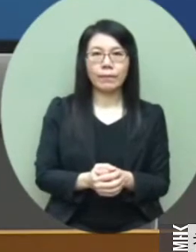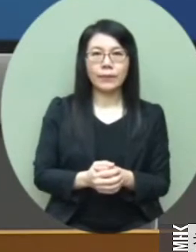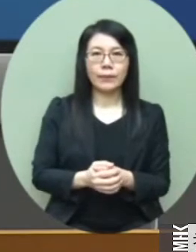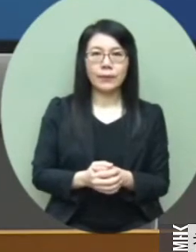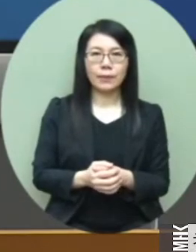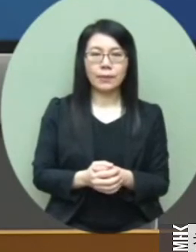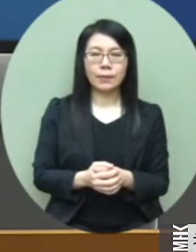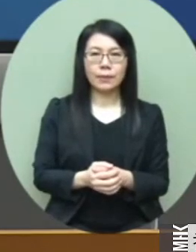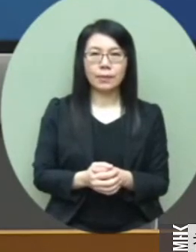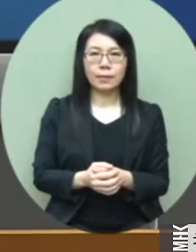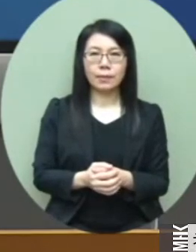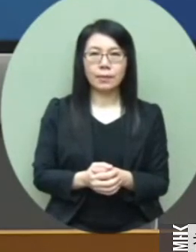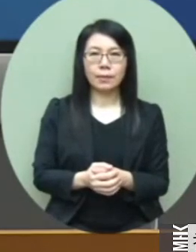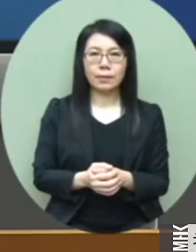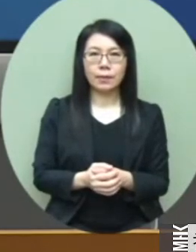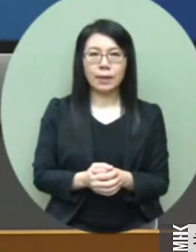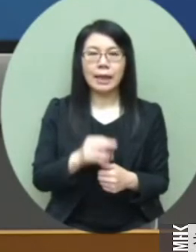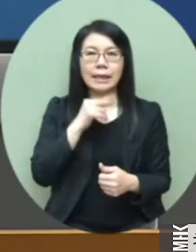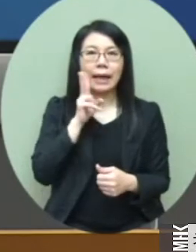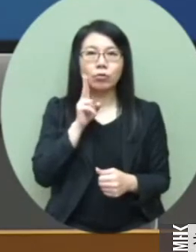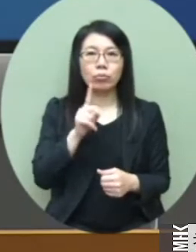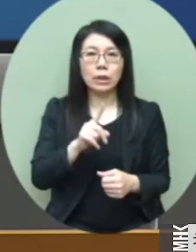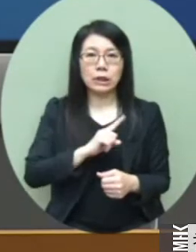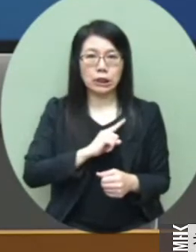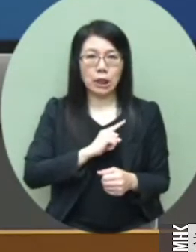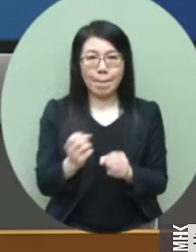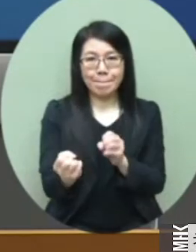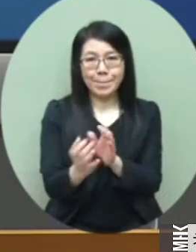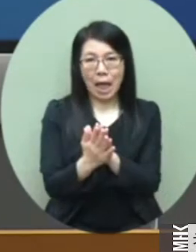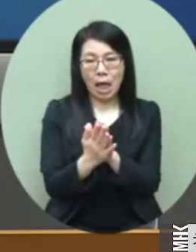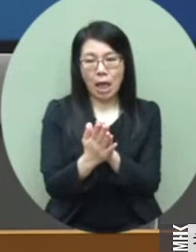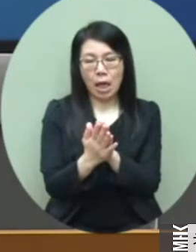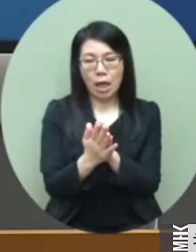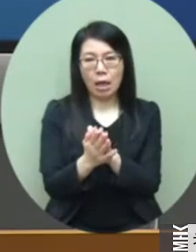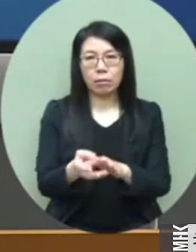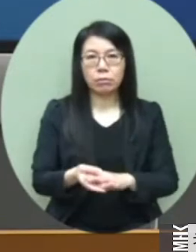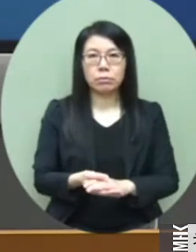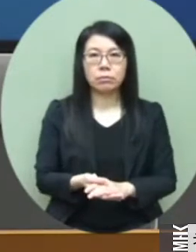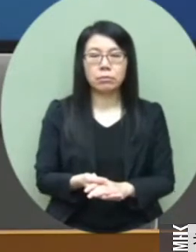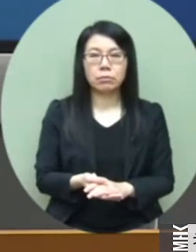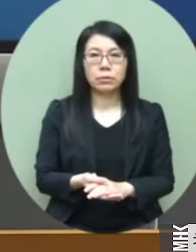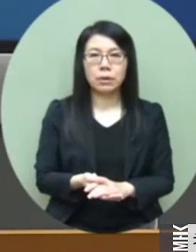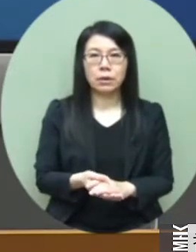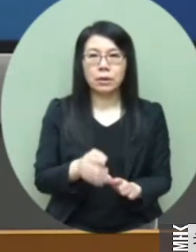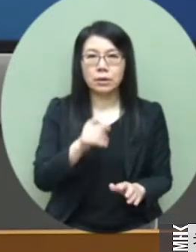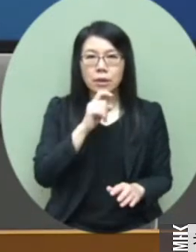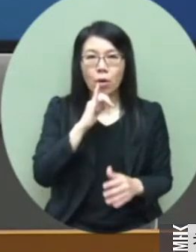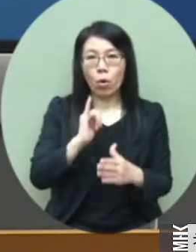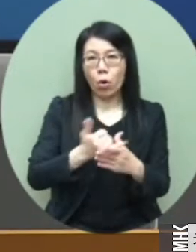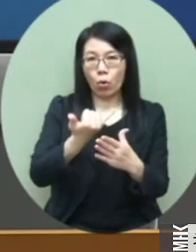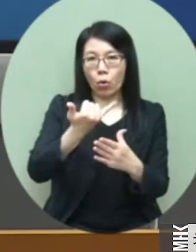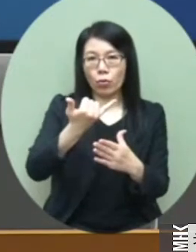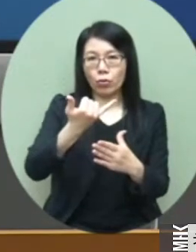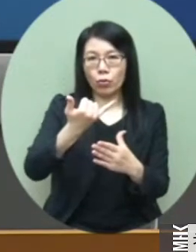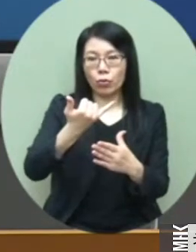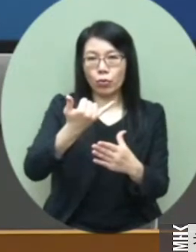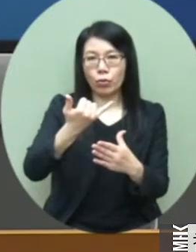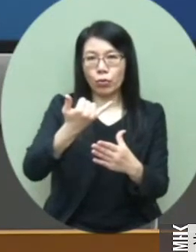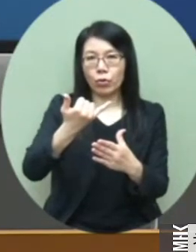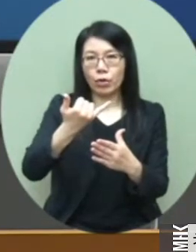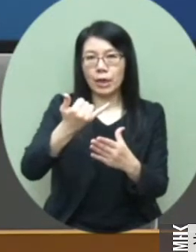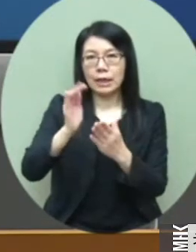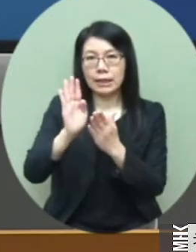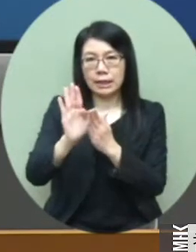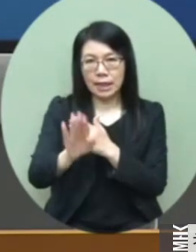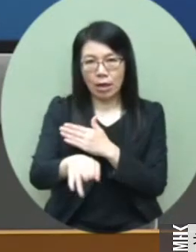been infected, then you are given 6 months to do your jabs in terms of meeting